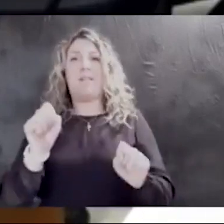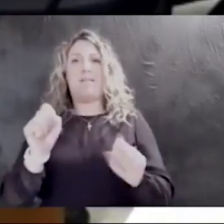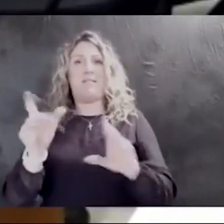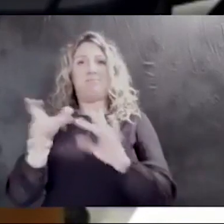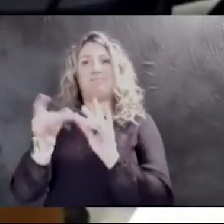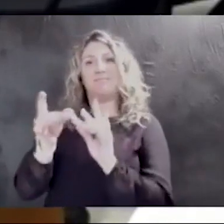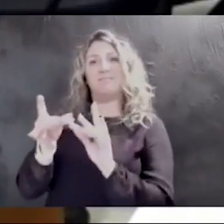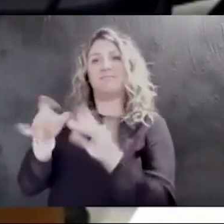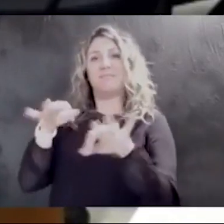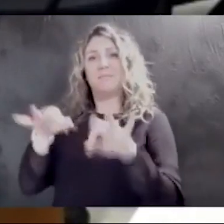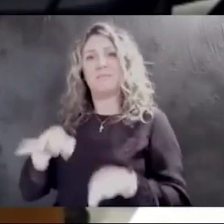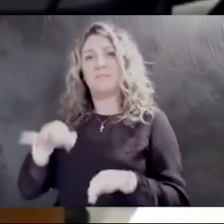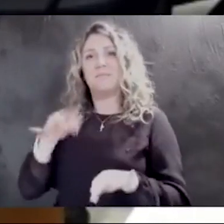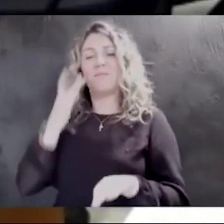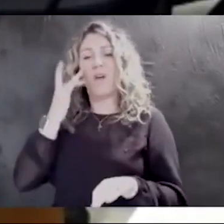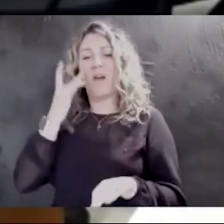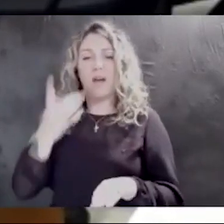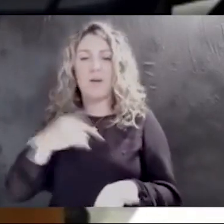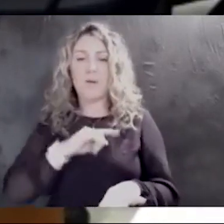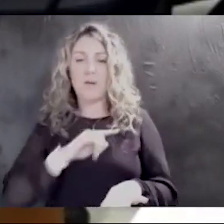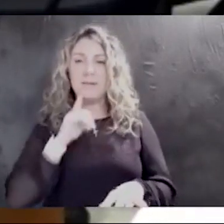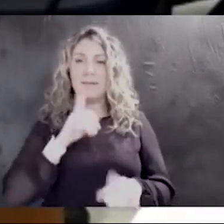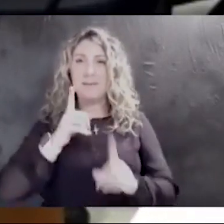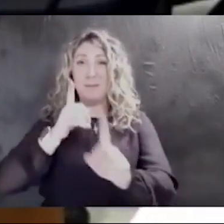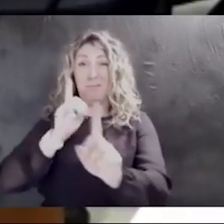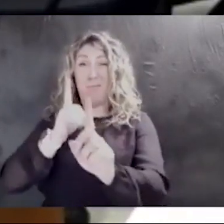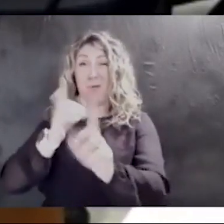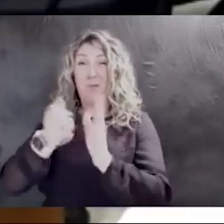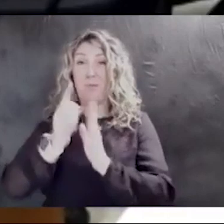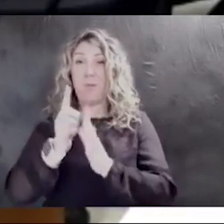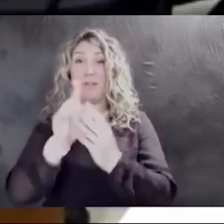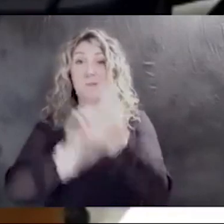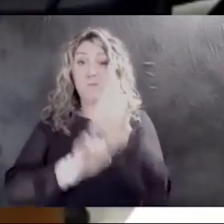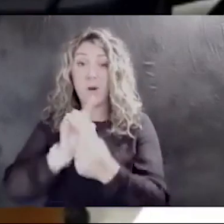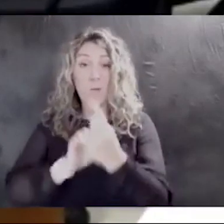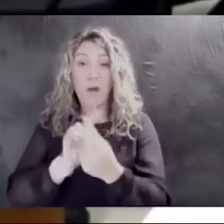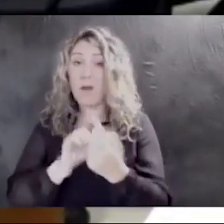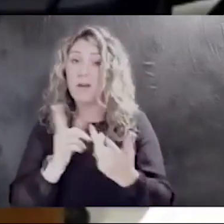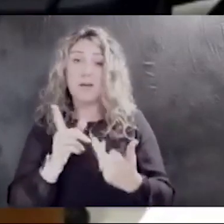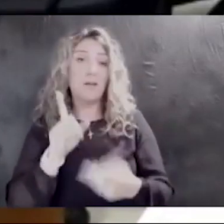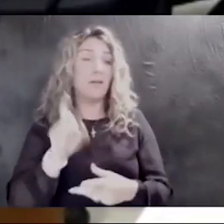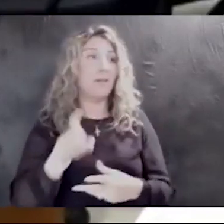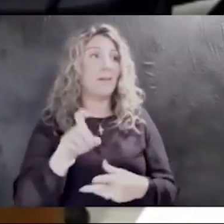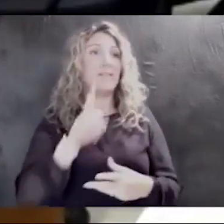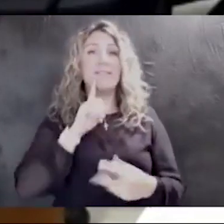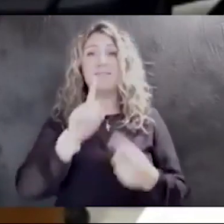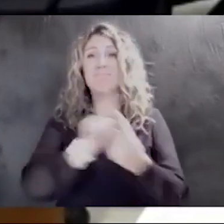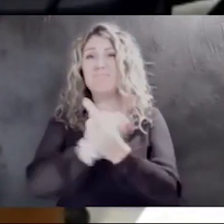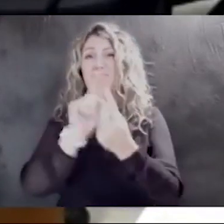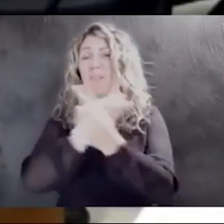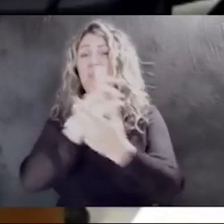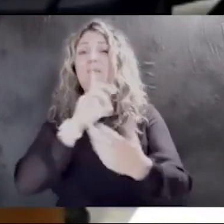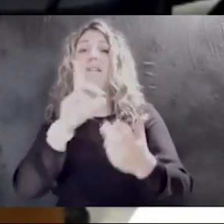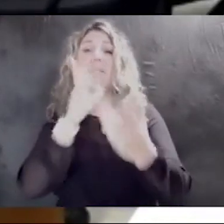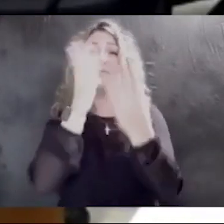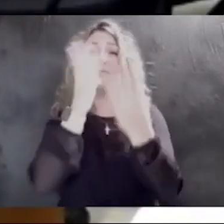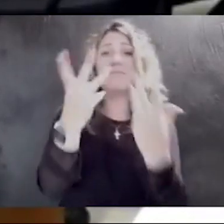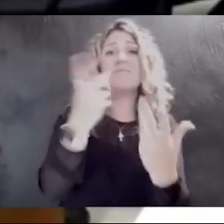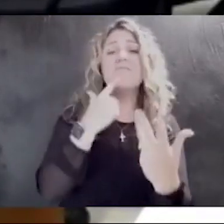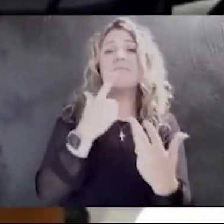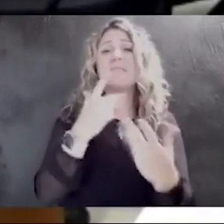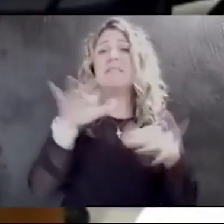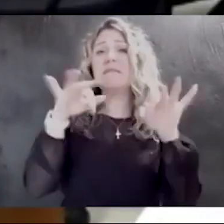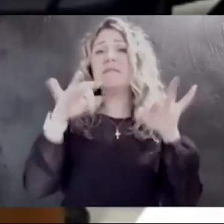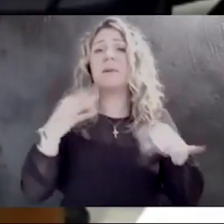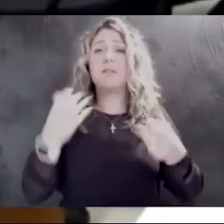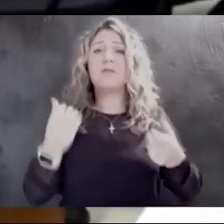think, we're down to a point where it's sort of one-on-one. We've got to meet people and where they're at and try